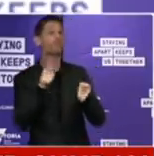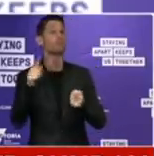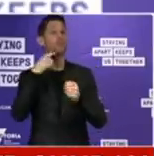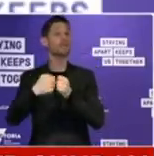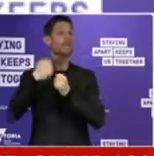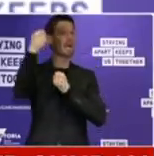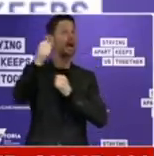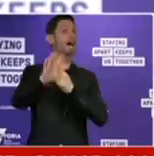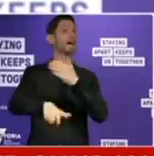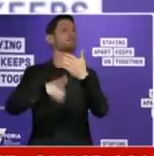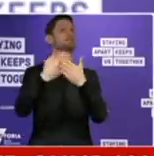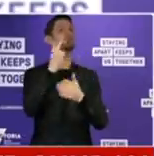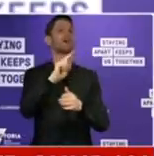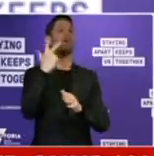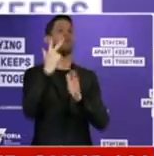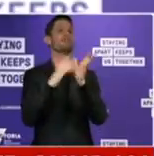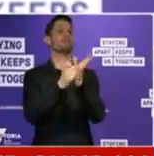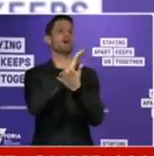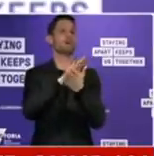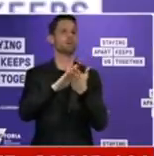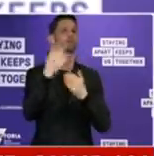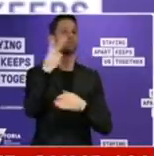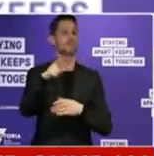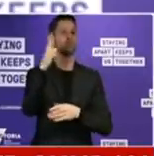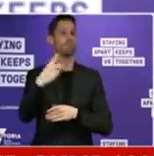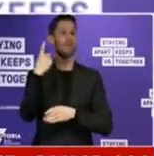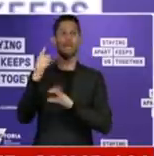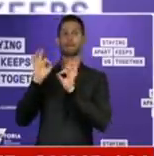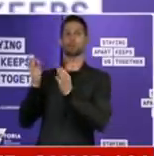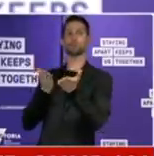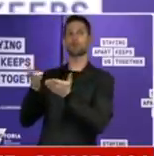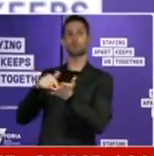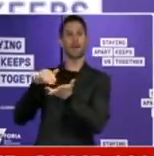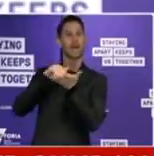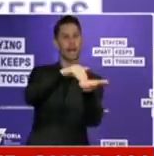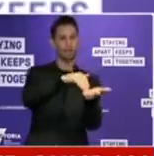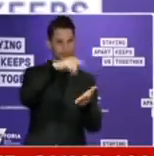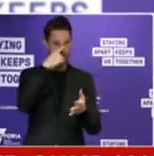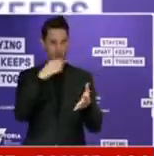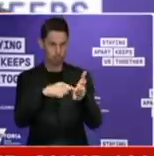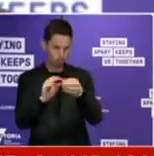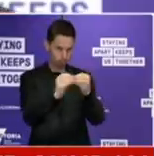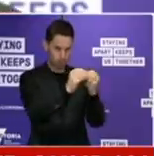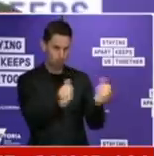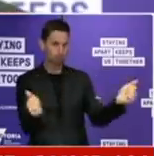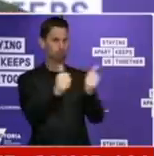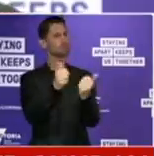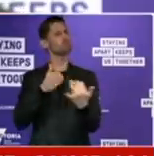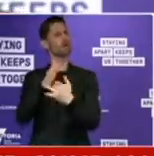2021, so both parties can work together in good faith to reach an agreement that both parties are happy